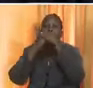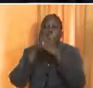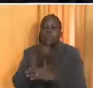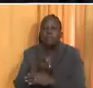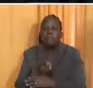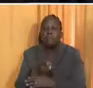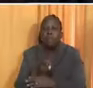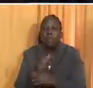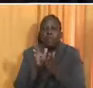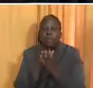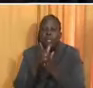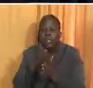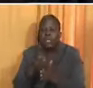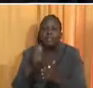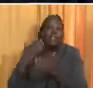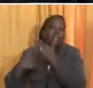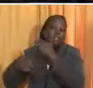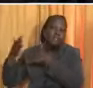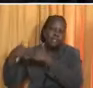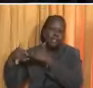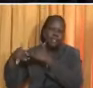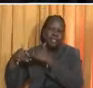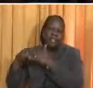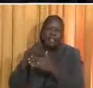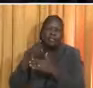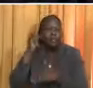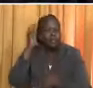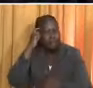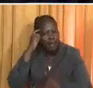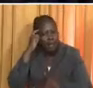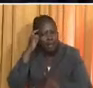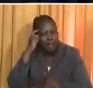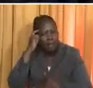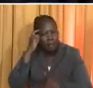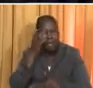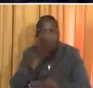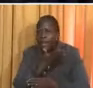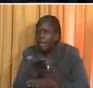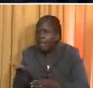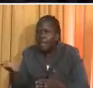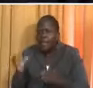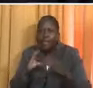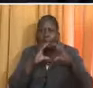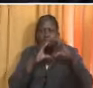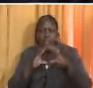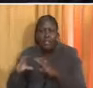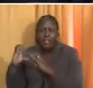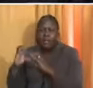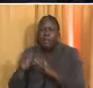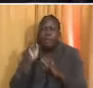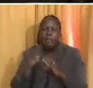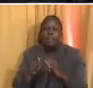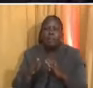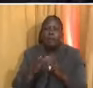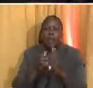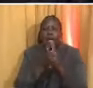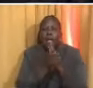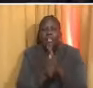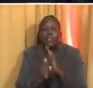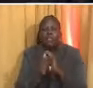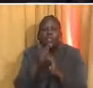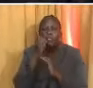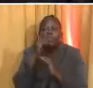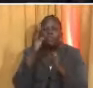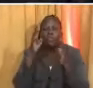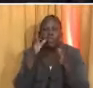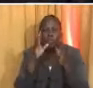With that history in mind, there cannot be any debate as to the target of Article 257. It